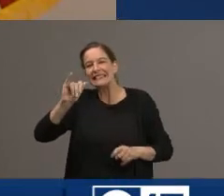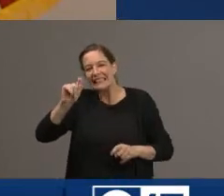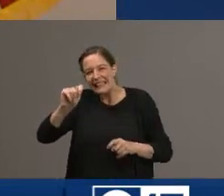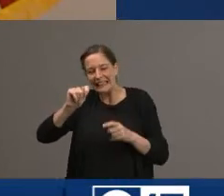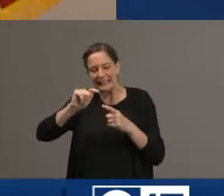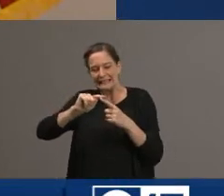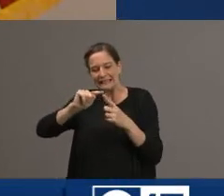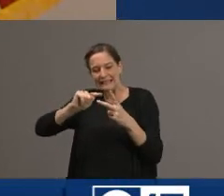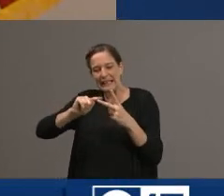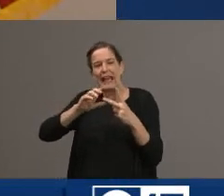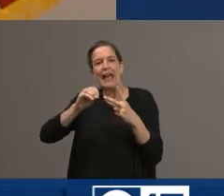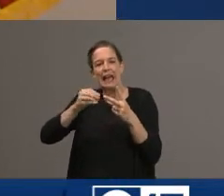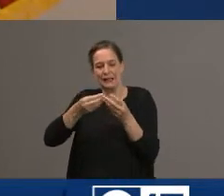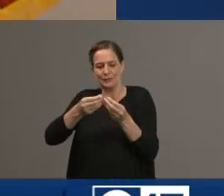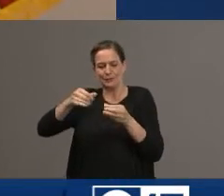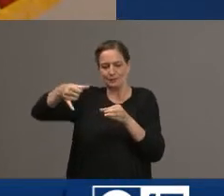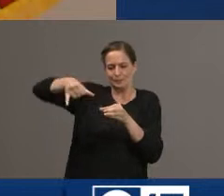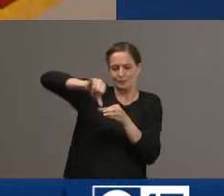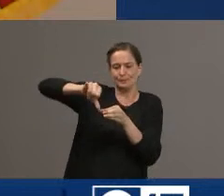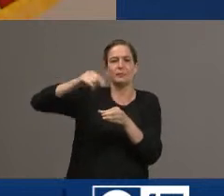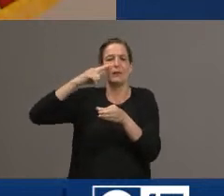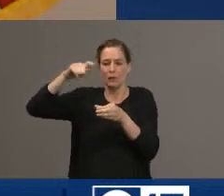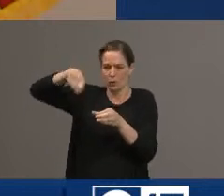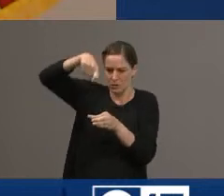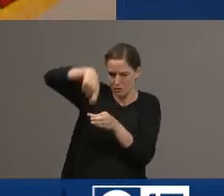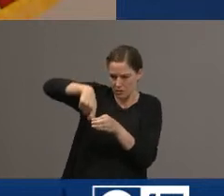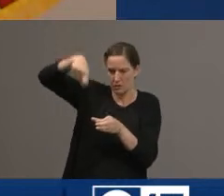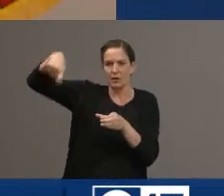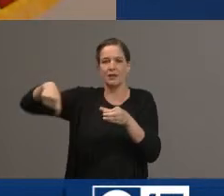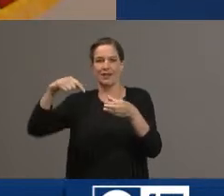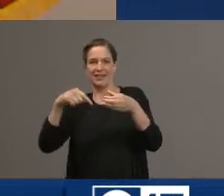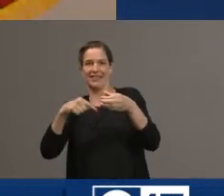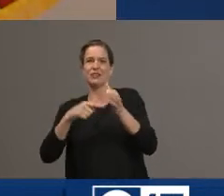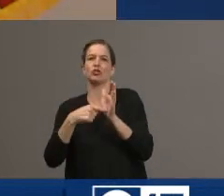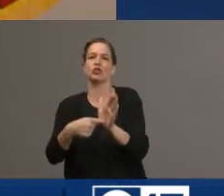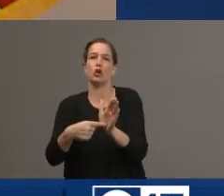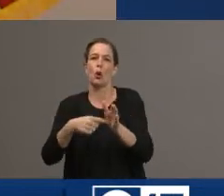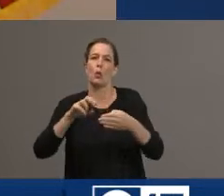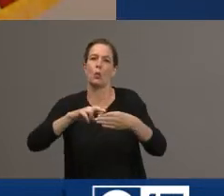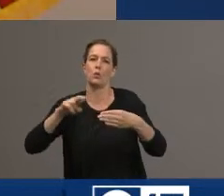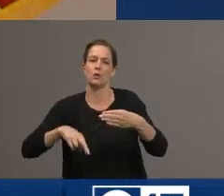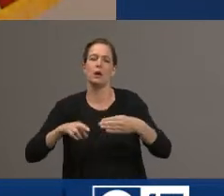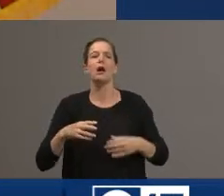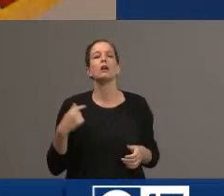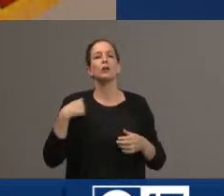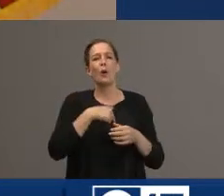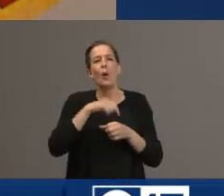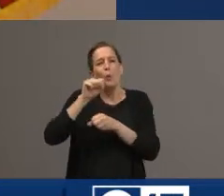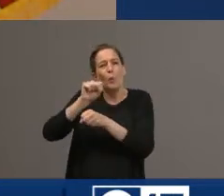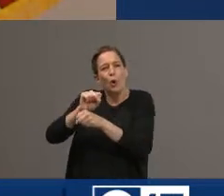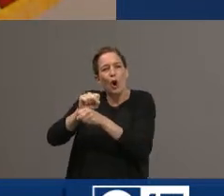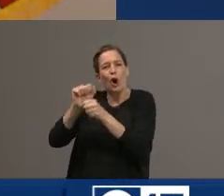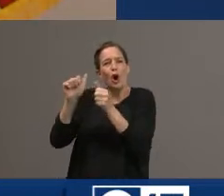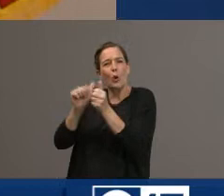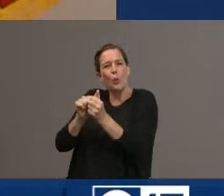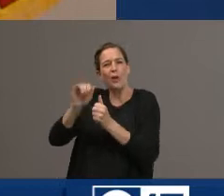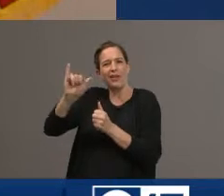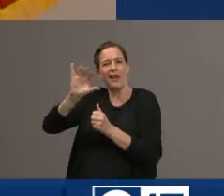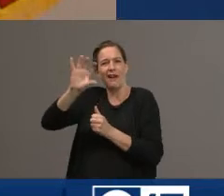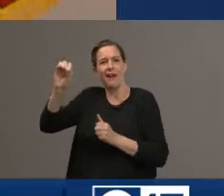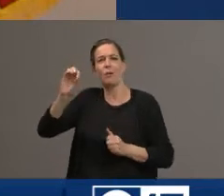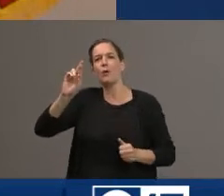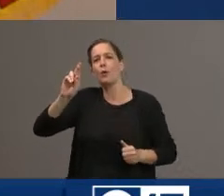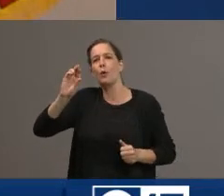Sonora Quest has the ability to run more tests if they had that. So we were able to work with Roche to get those reagents. We are